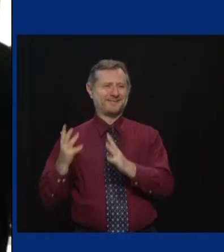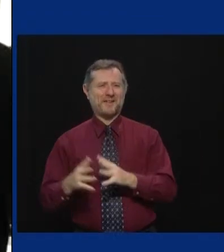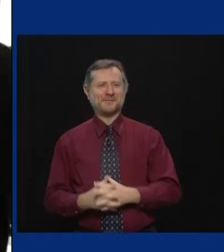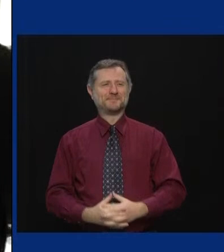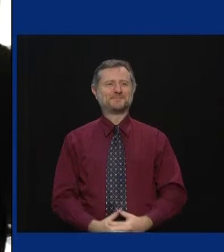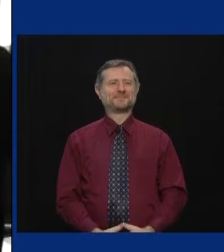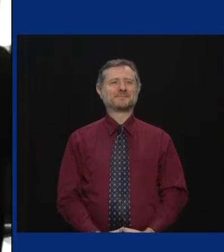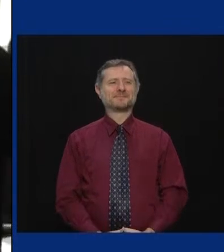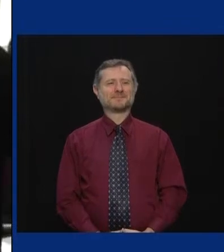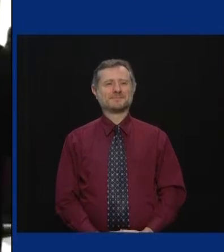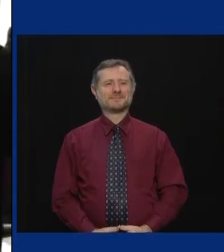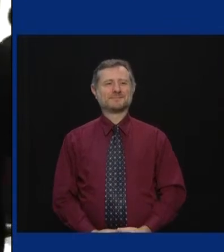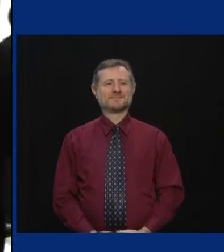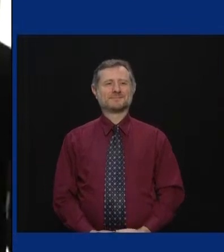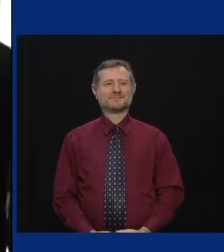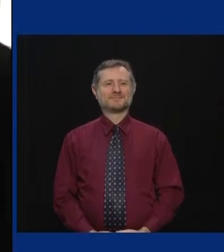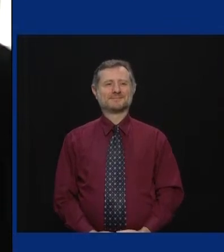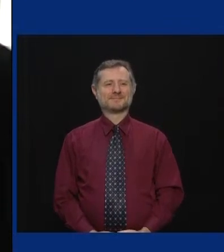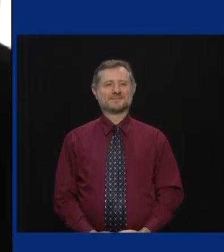Thank you very much.